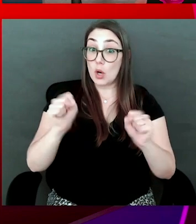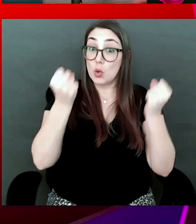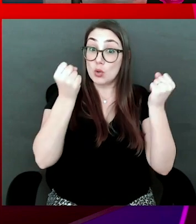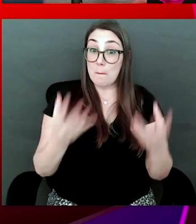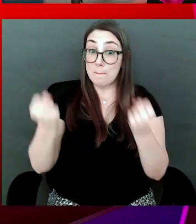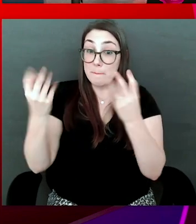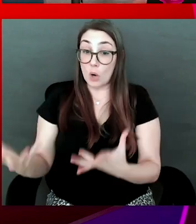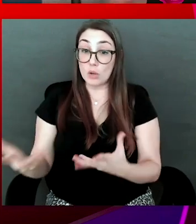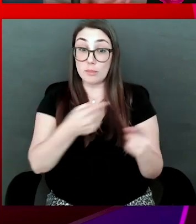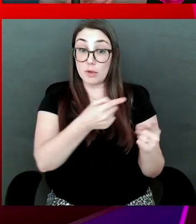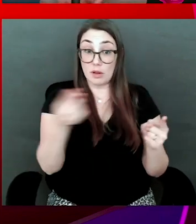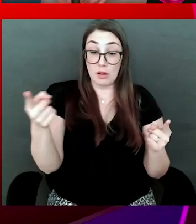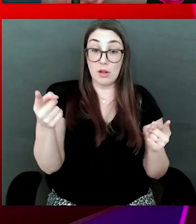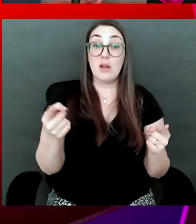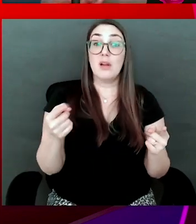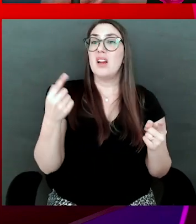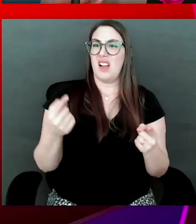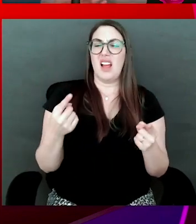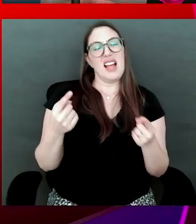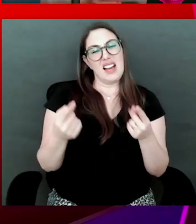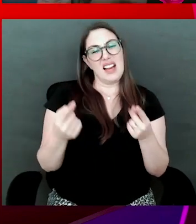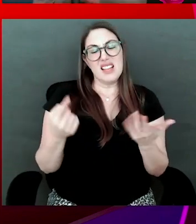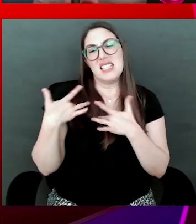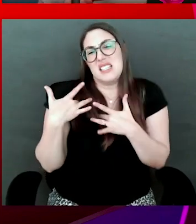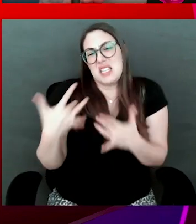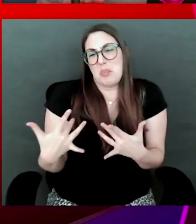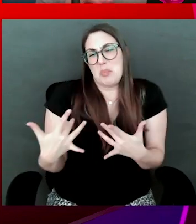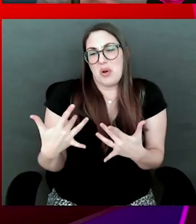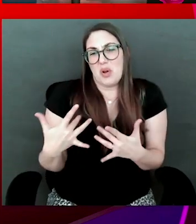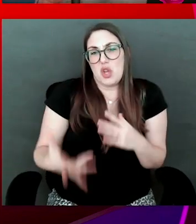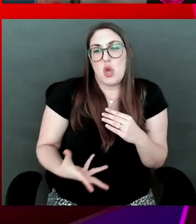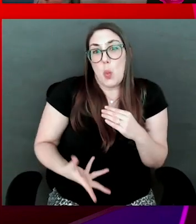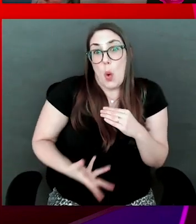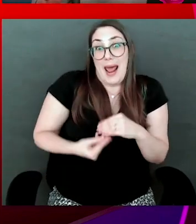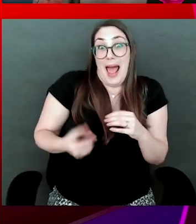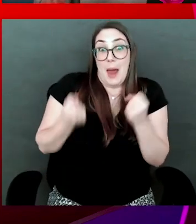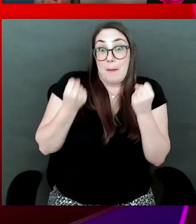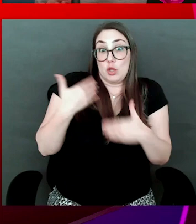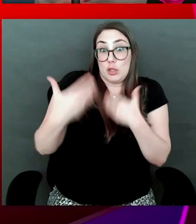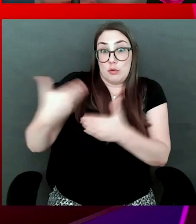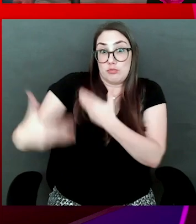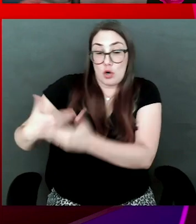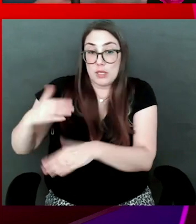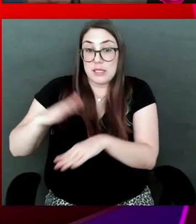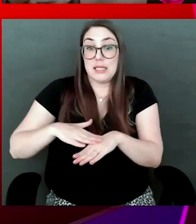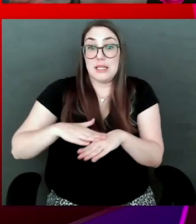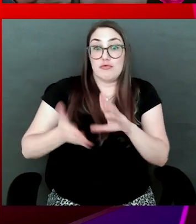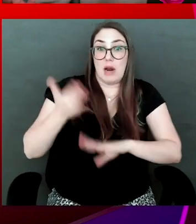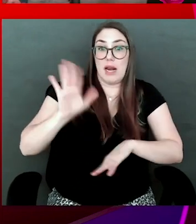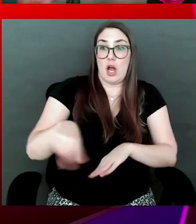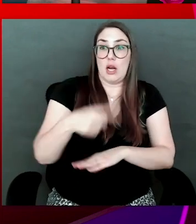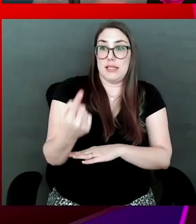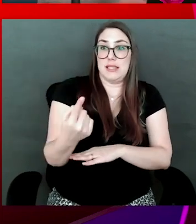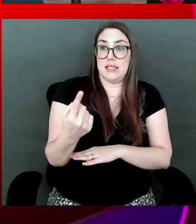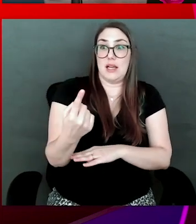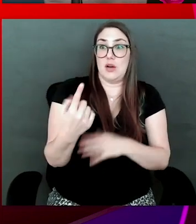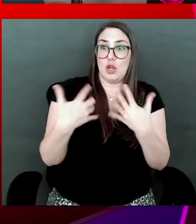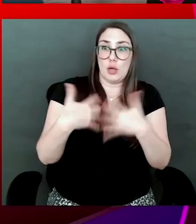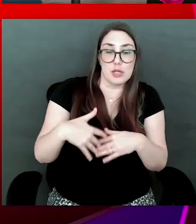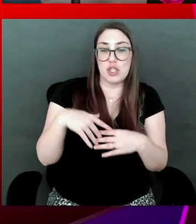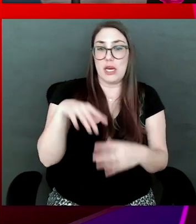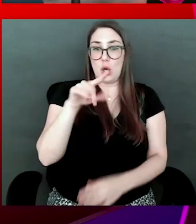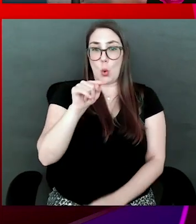is typical. So you commonly want to have multiple processes running on a single virtual machine or a single like bare metal